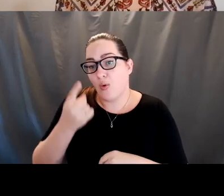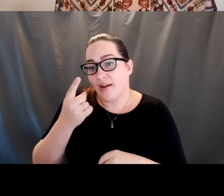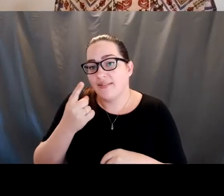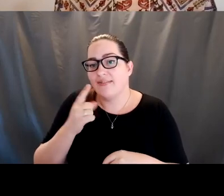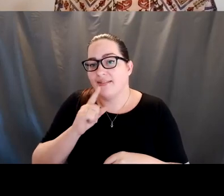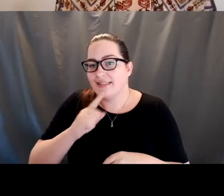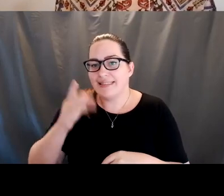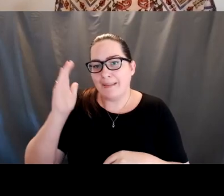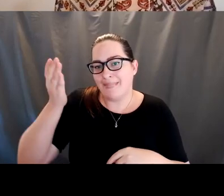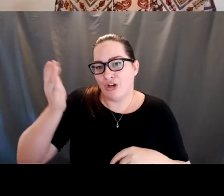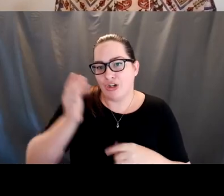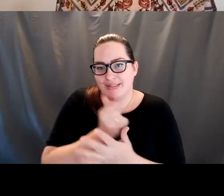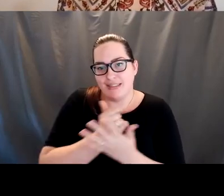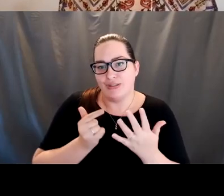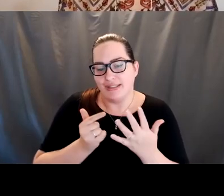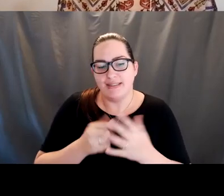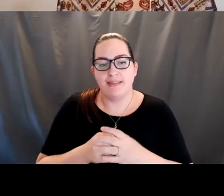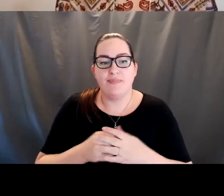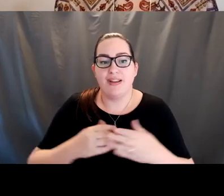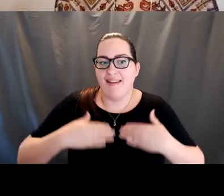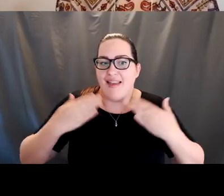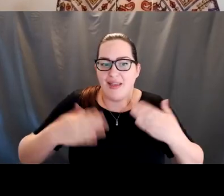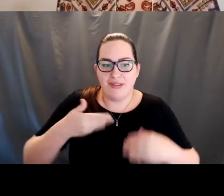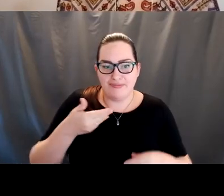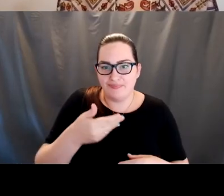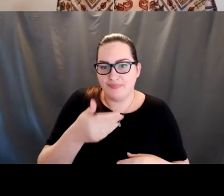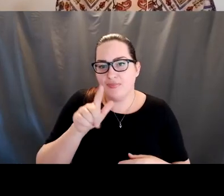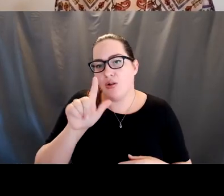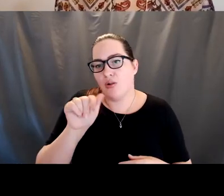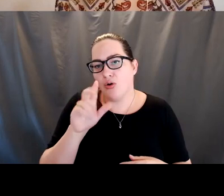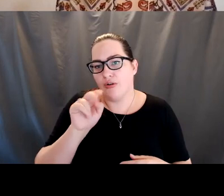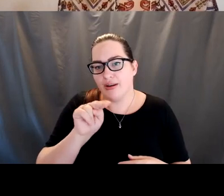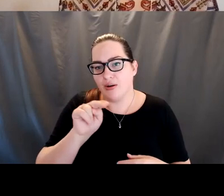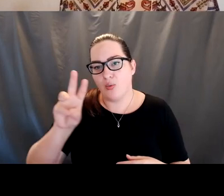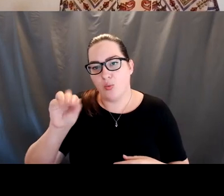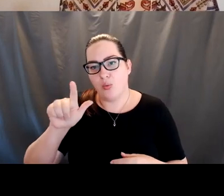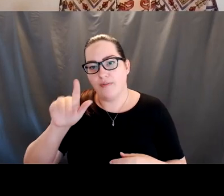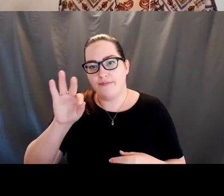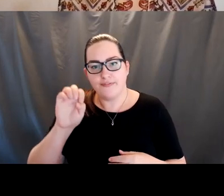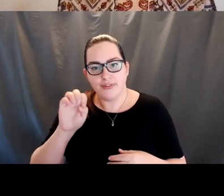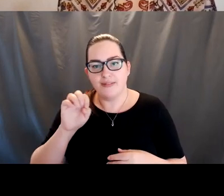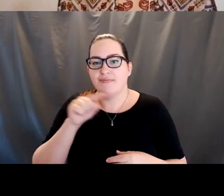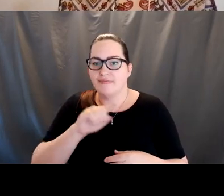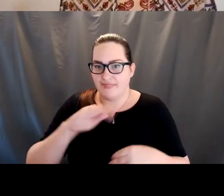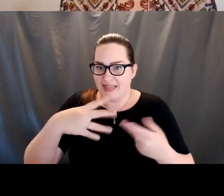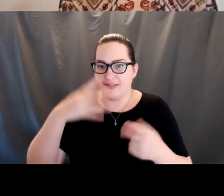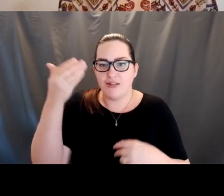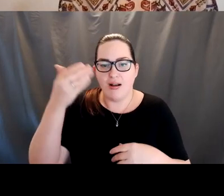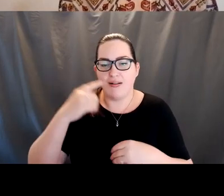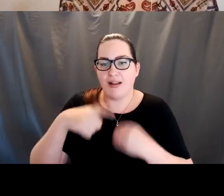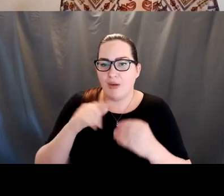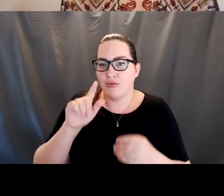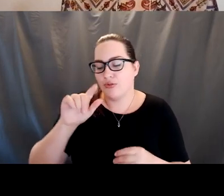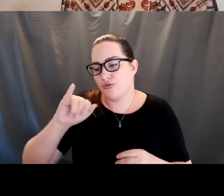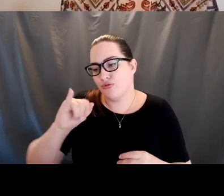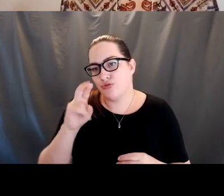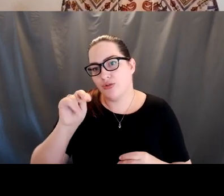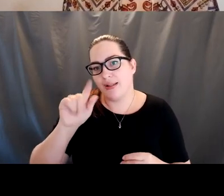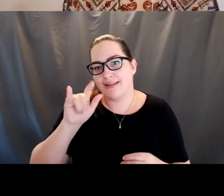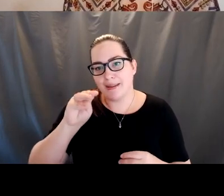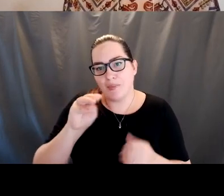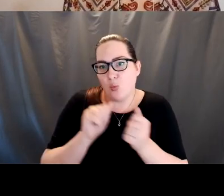thrilled to have Lauren Wolfe join us for our first event of the semester as she gives her talk, Journalism with a Mission, How Reporting on Atrocities Can